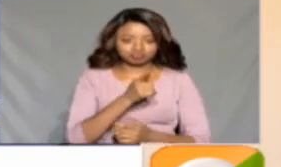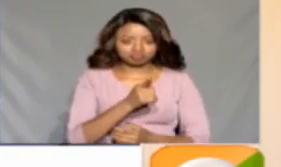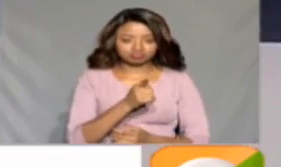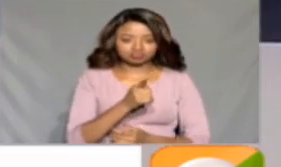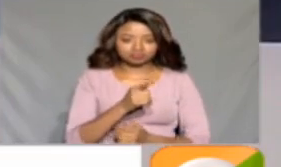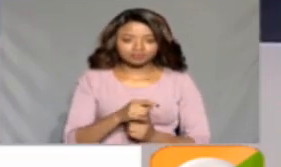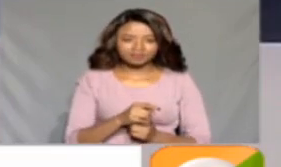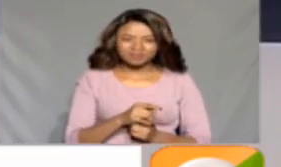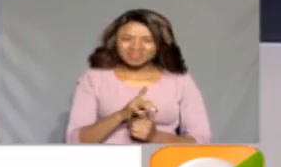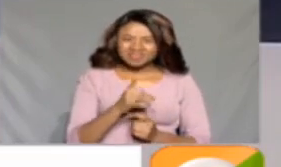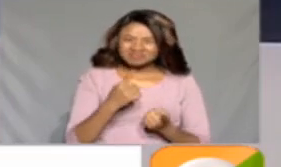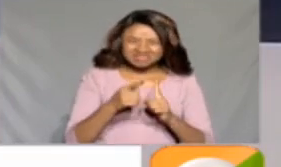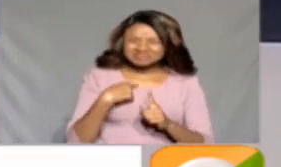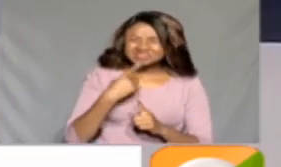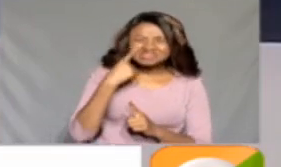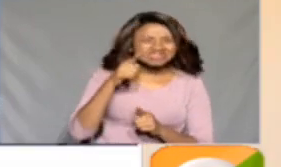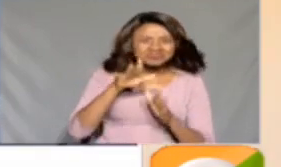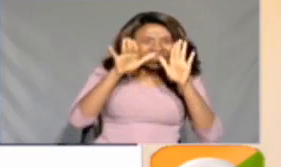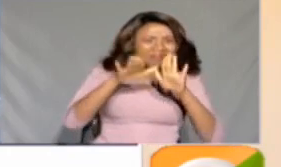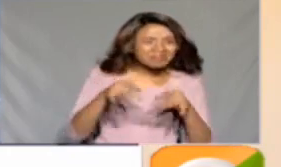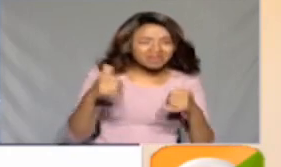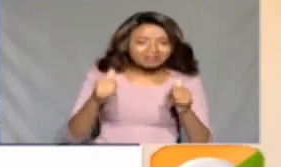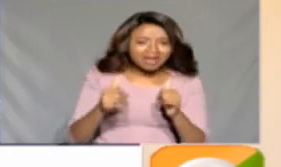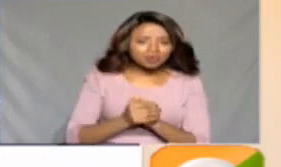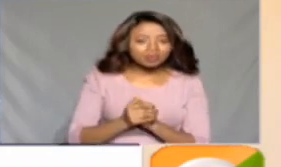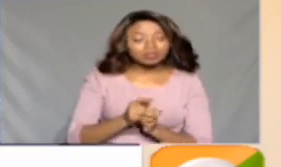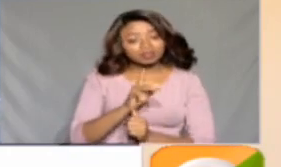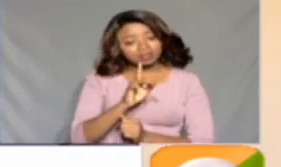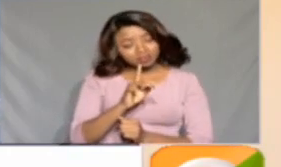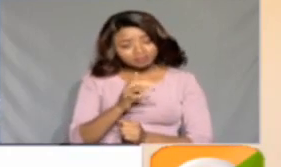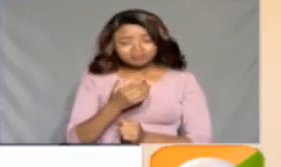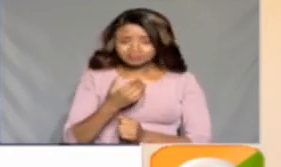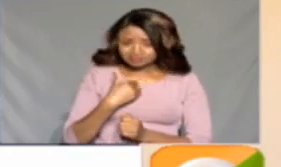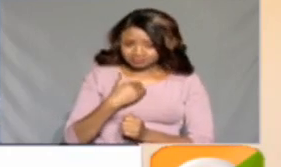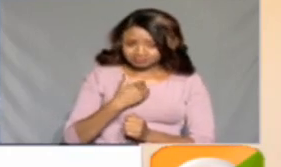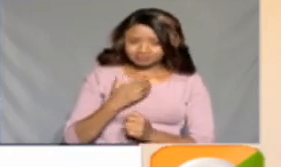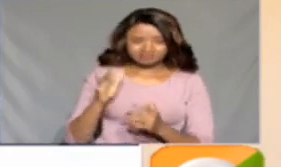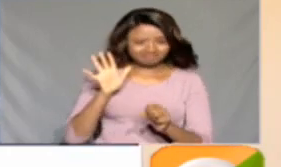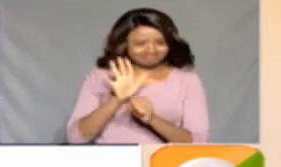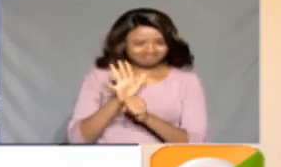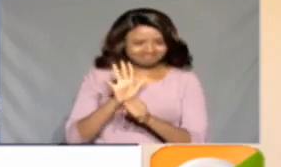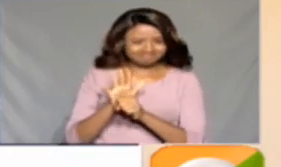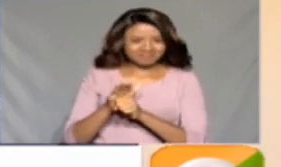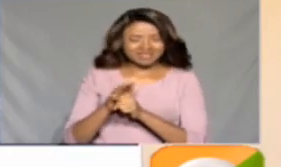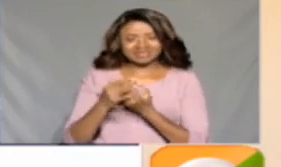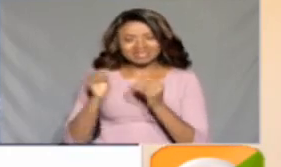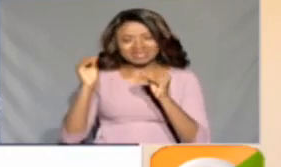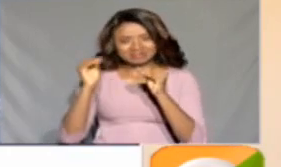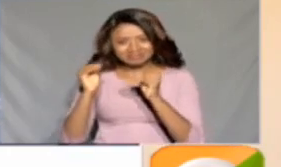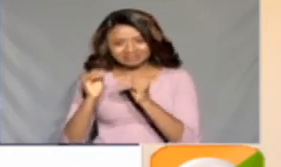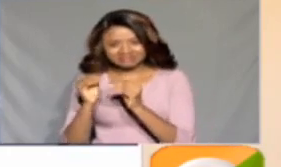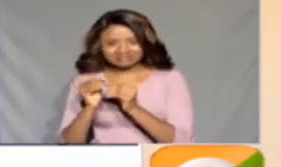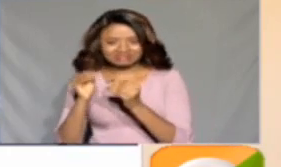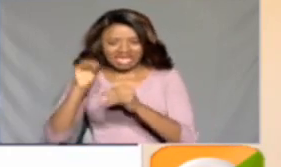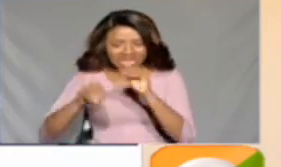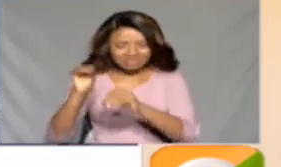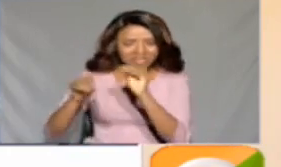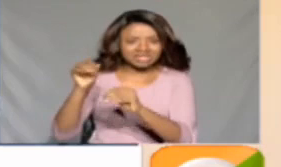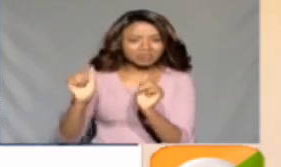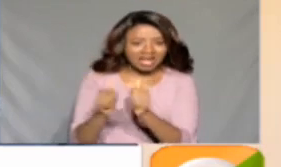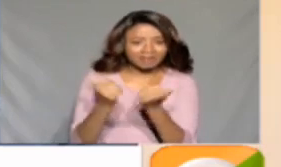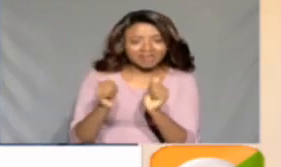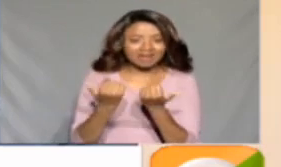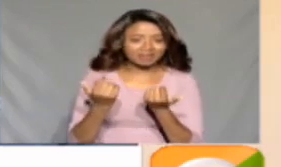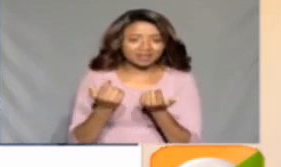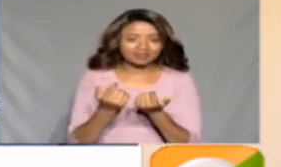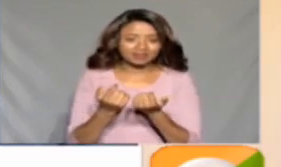just haven't seen you campaigning for him yet. Well, there have been so many other by-elections. I've not been to any of them. Mm-hmm. If anybody insists that they